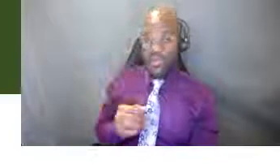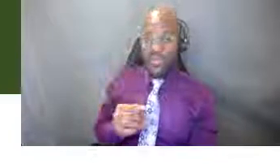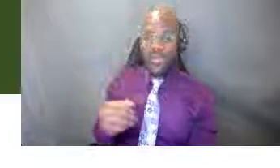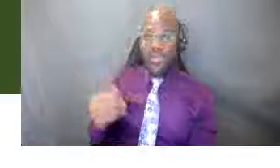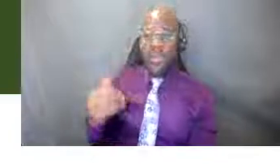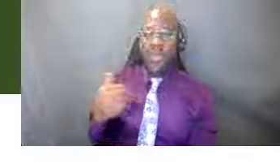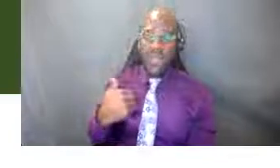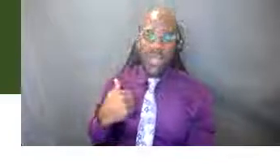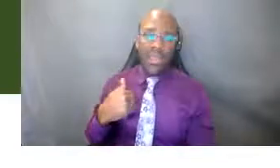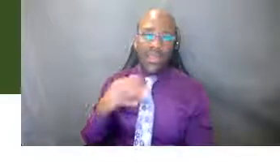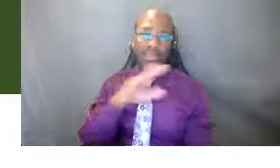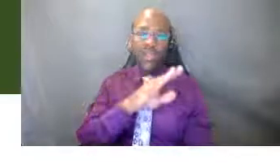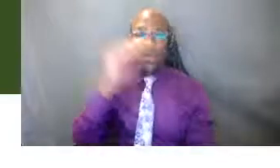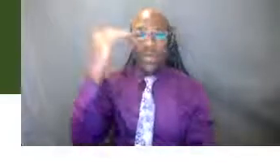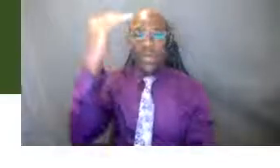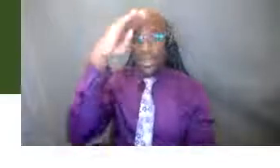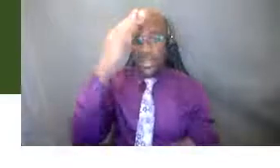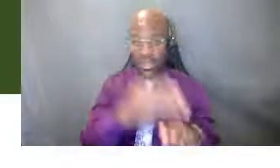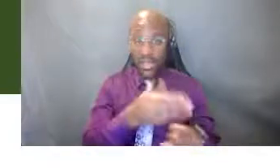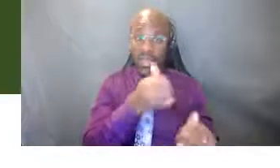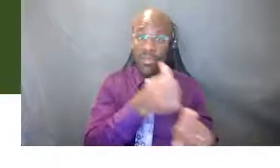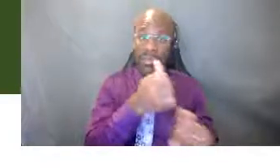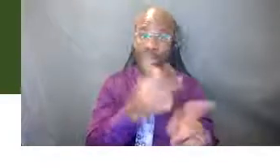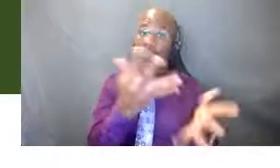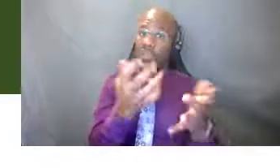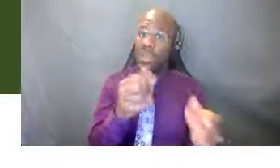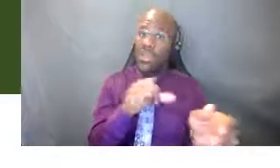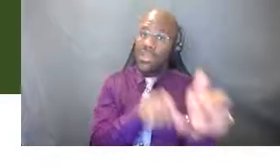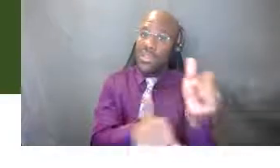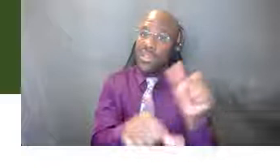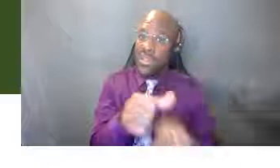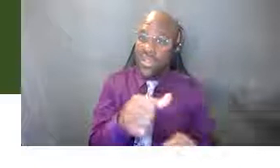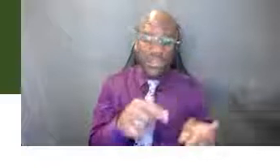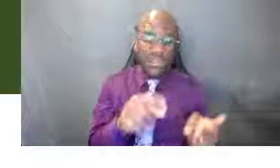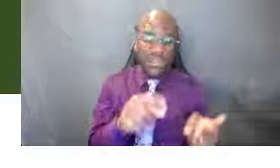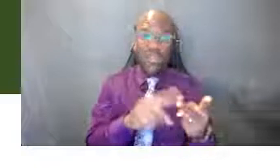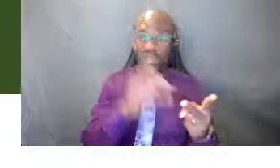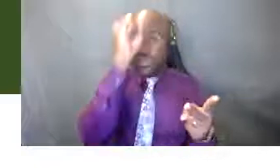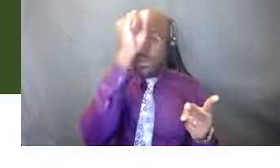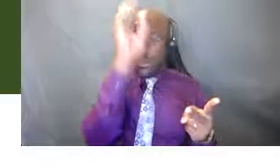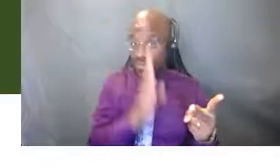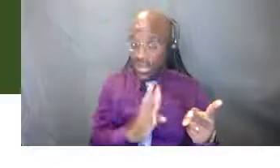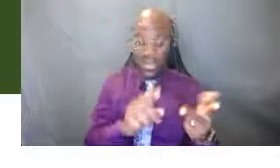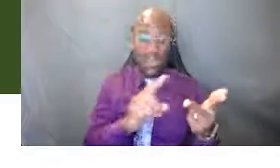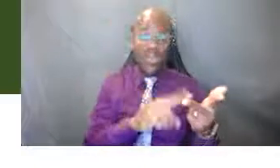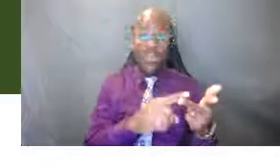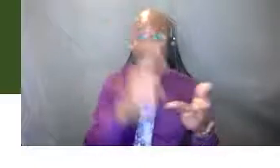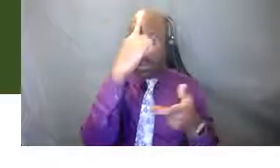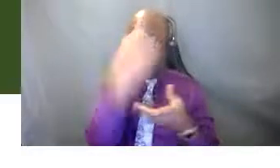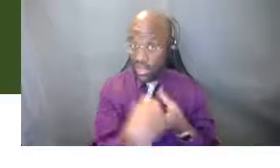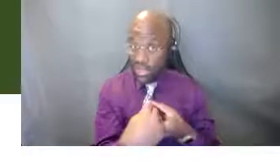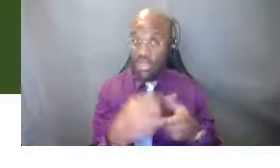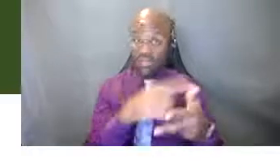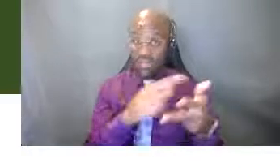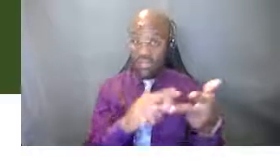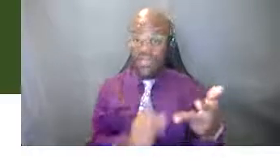who was suicidal, has schizophrenia, and autism in a level 1 treatment facility. So